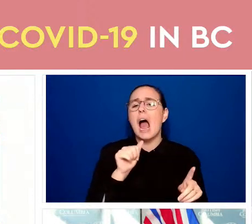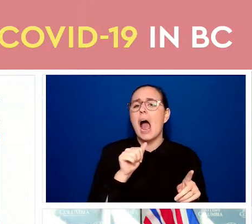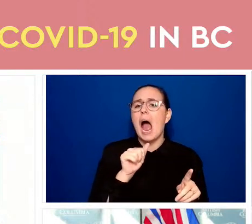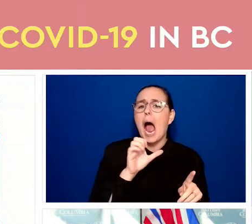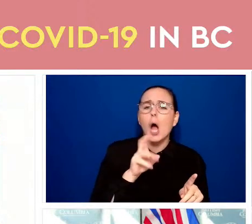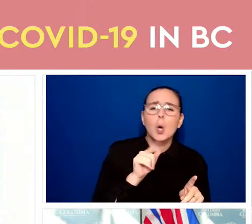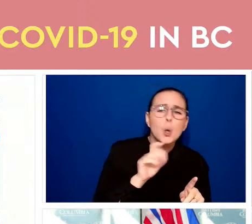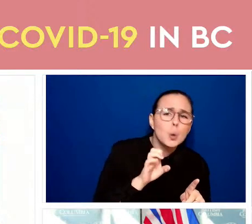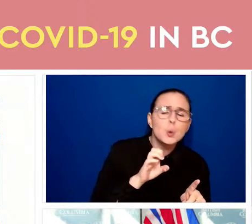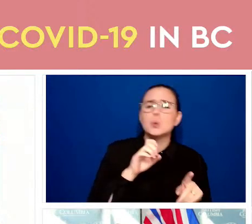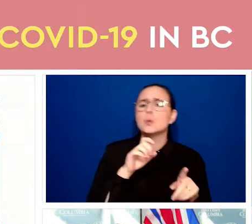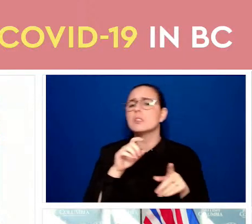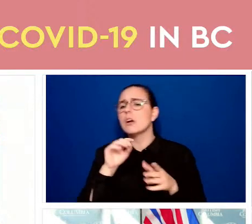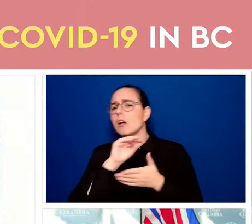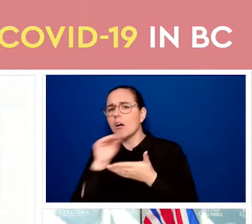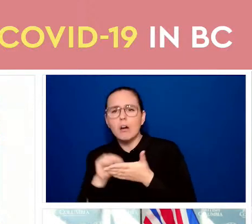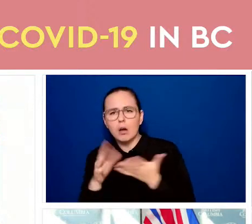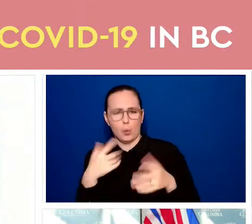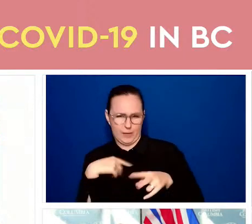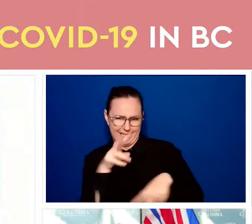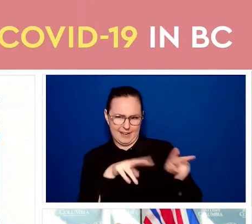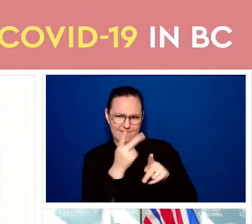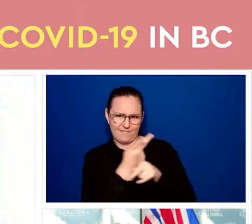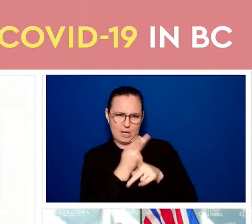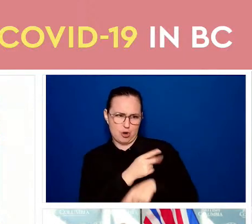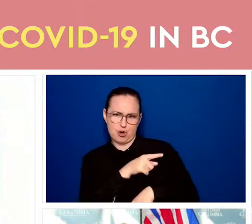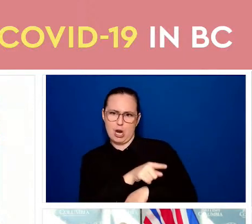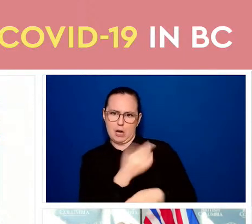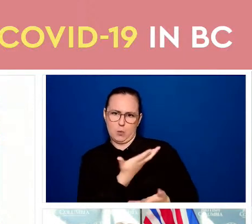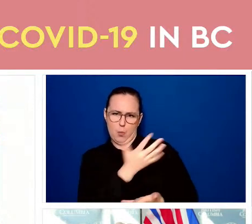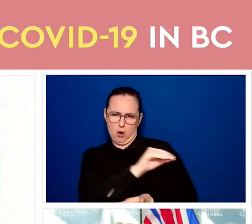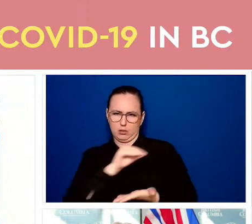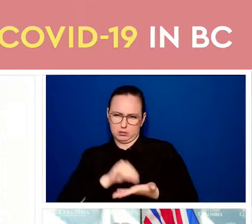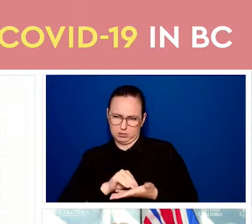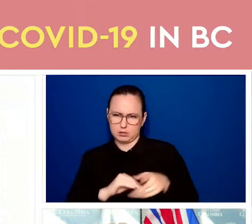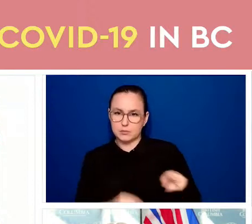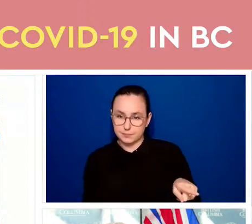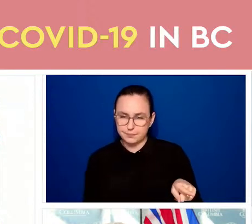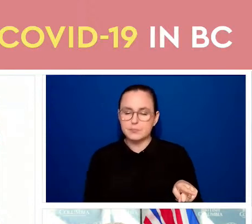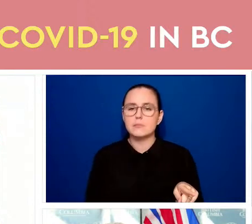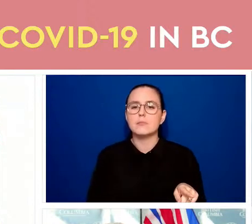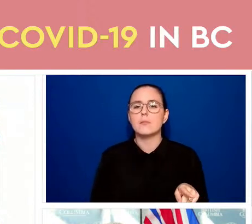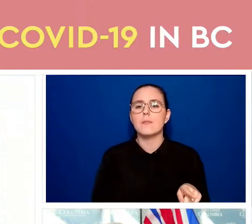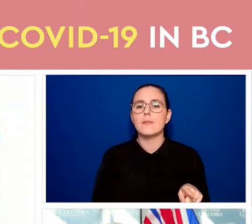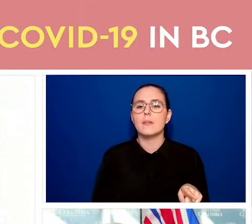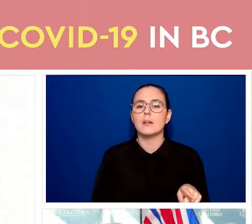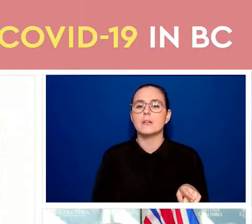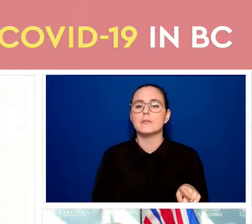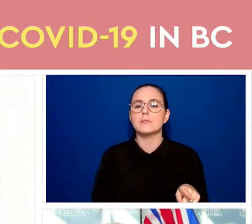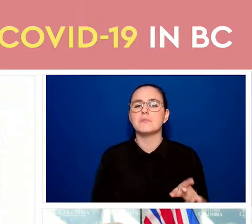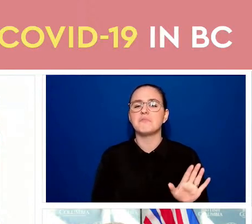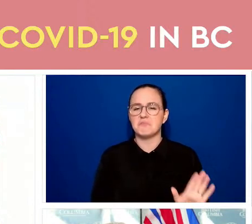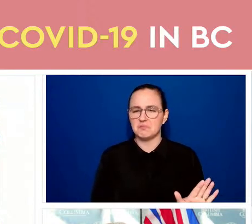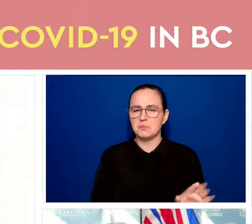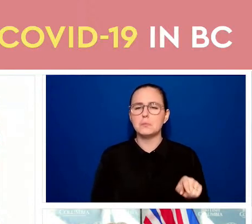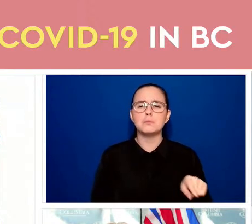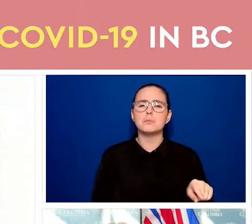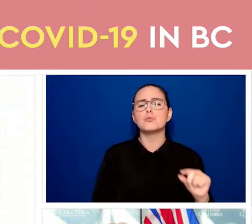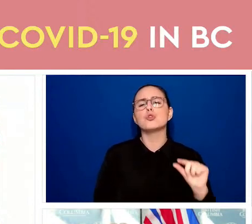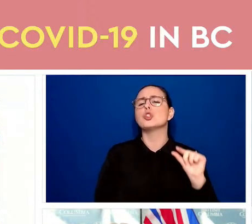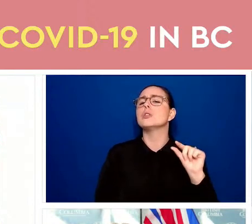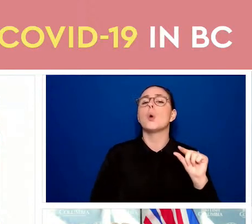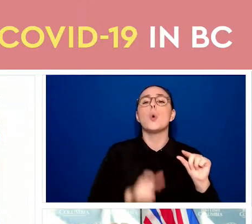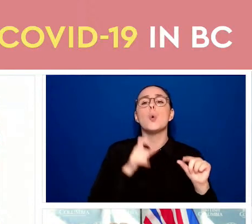reports. So we will start to include this. It's a small number of people who need to be in hospital over a